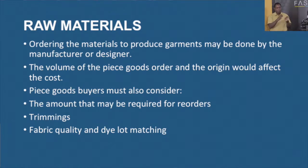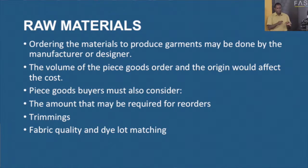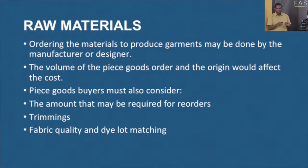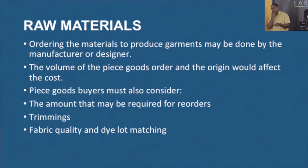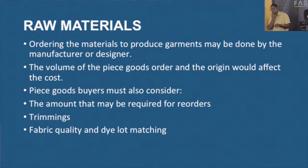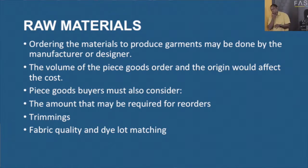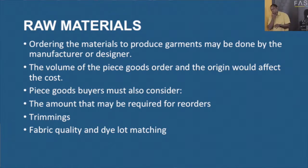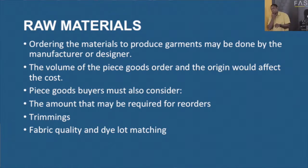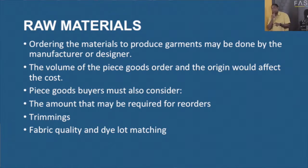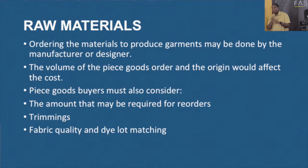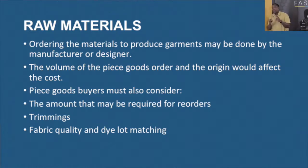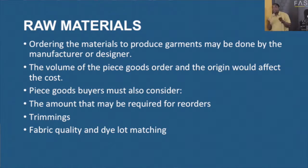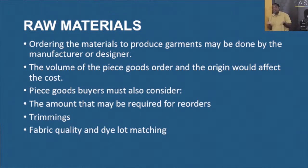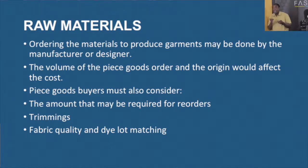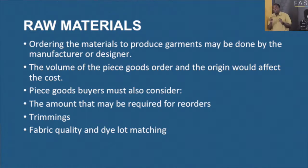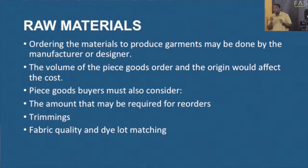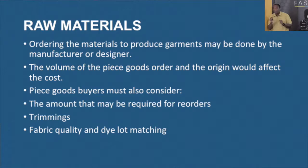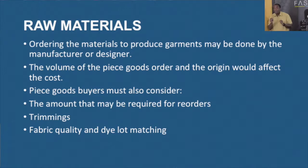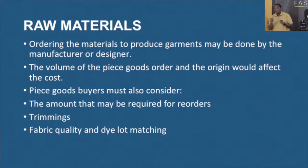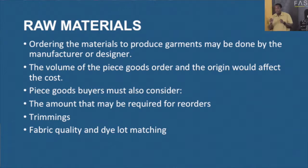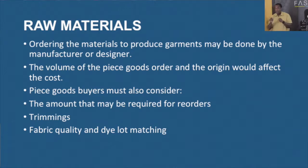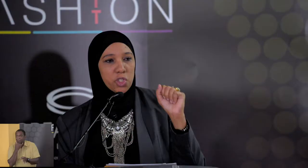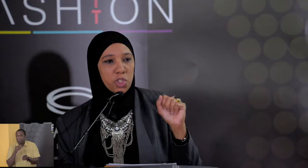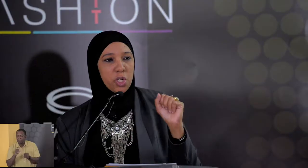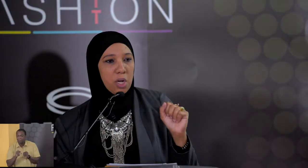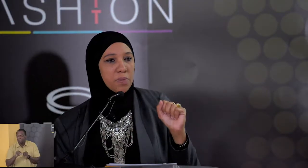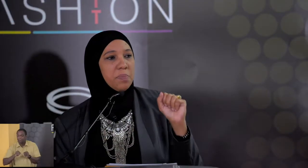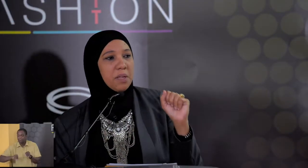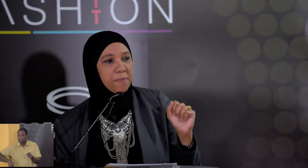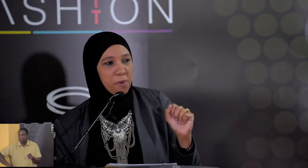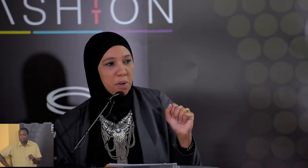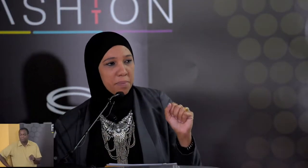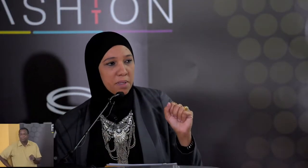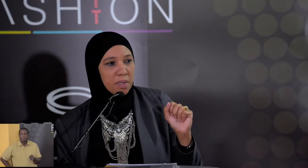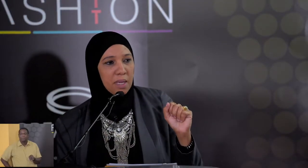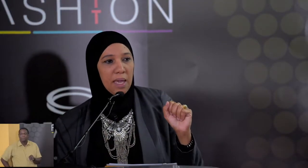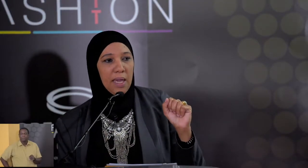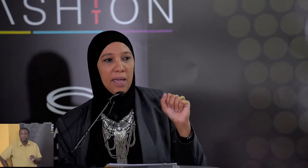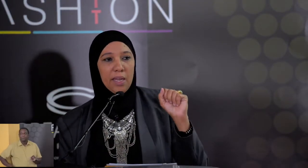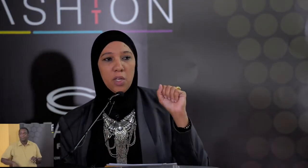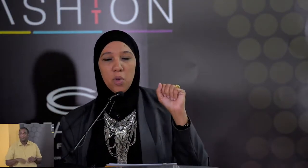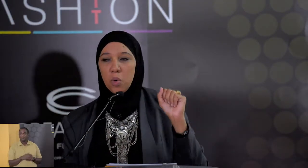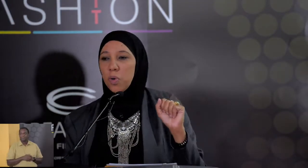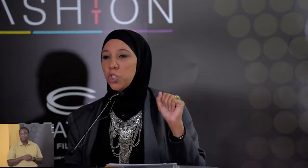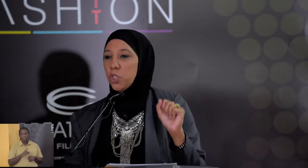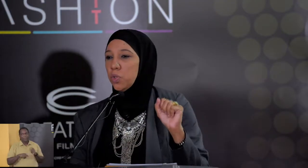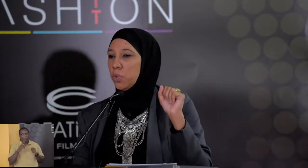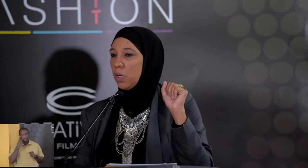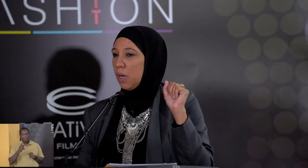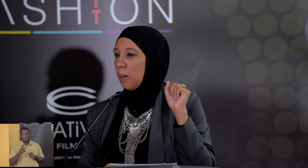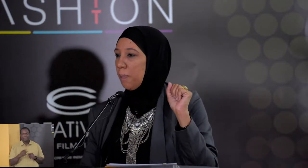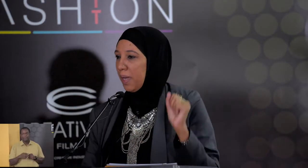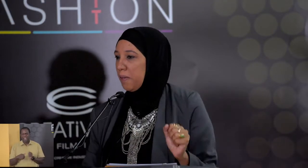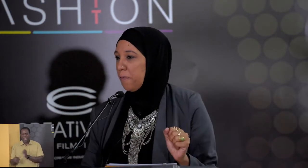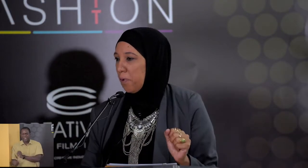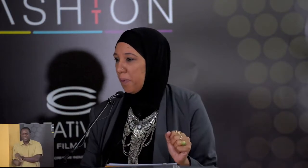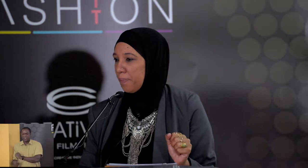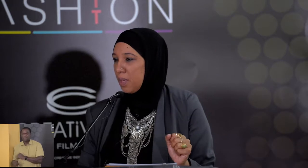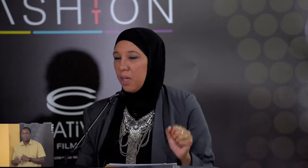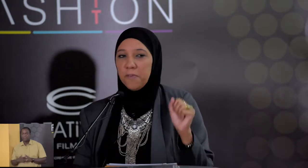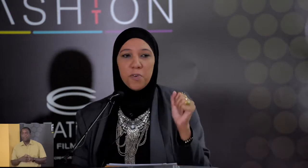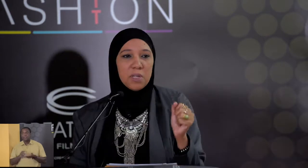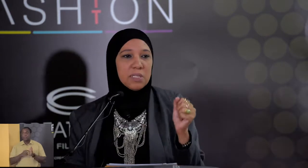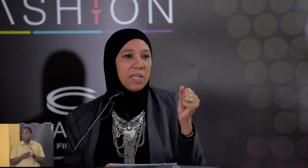raw materials are. So as consumers, it's your job to be informed and know what you're paying